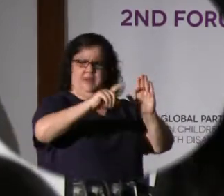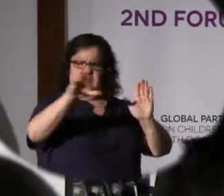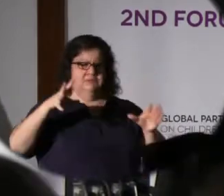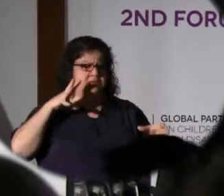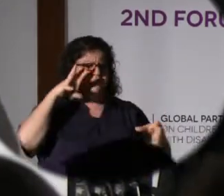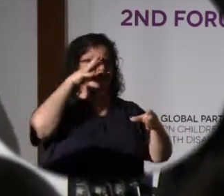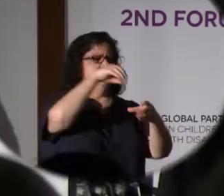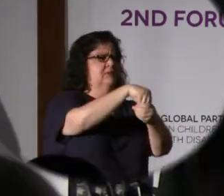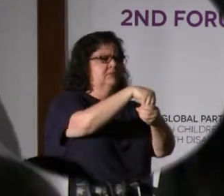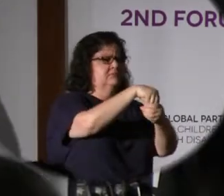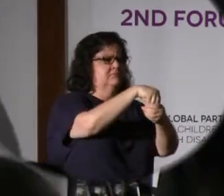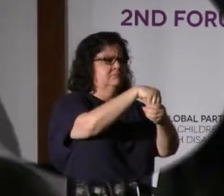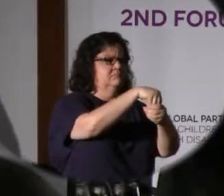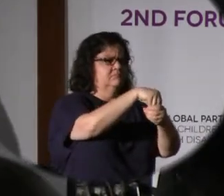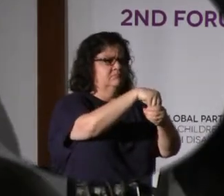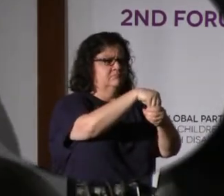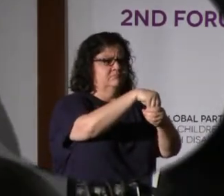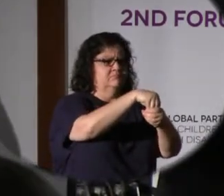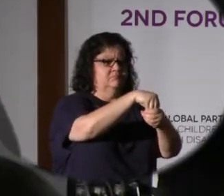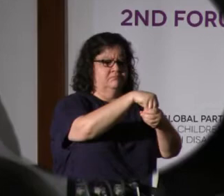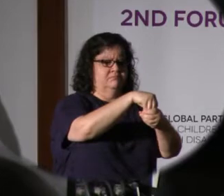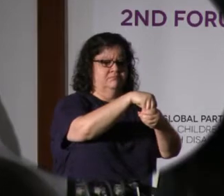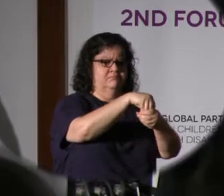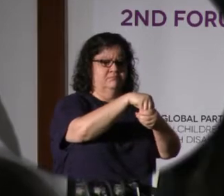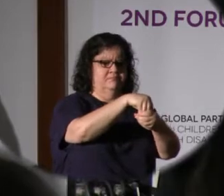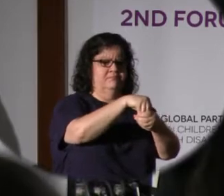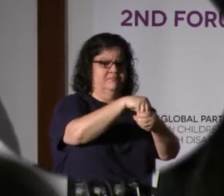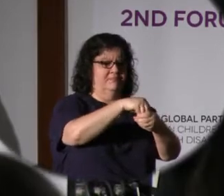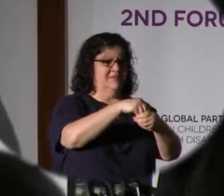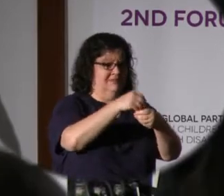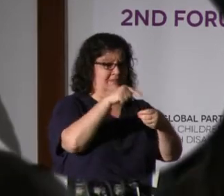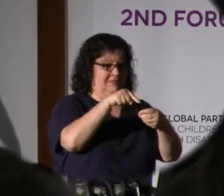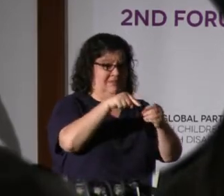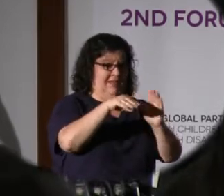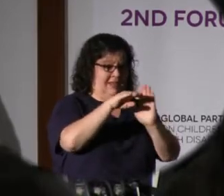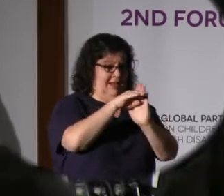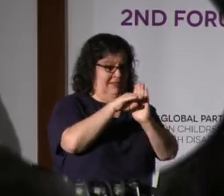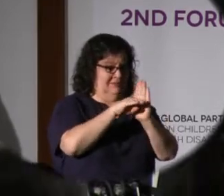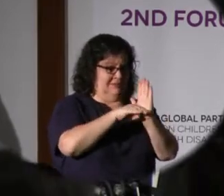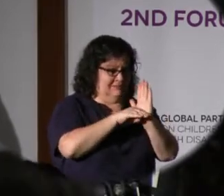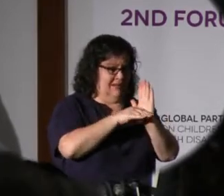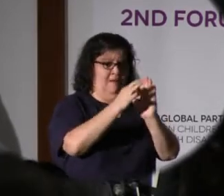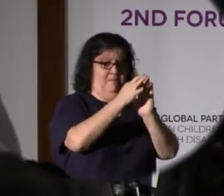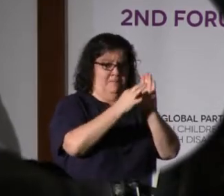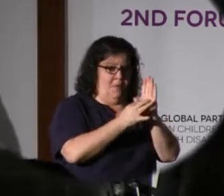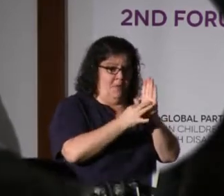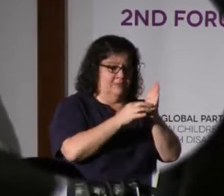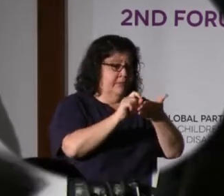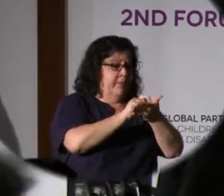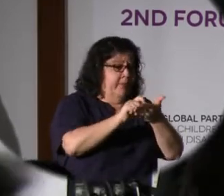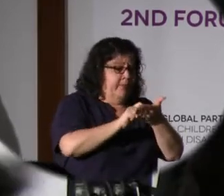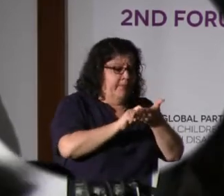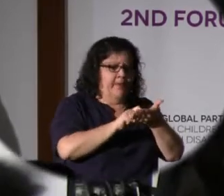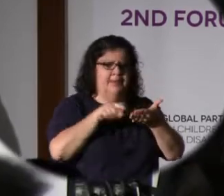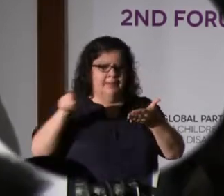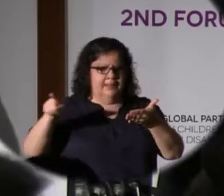formulation and implementation of development policy at all levels.